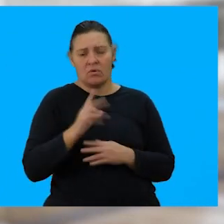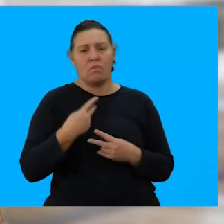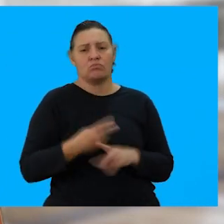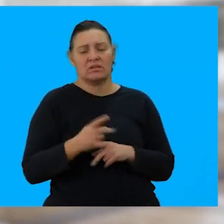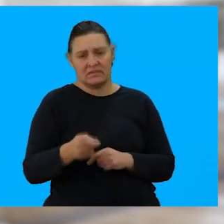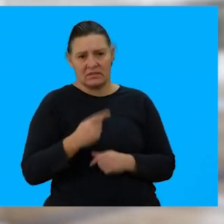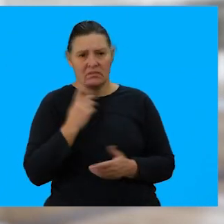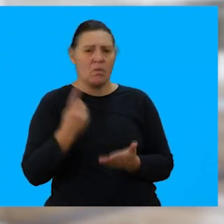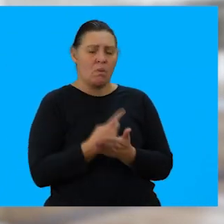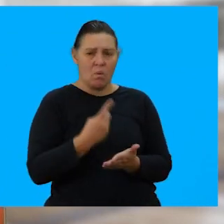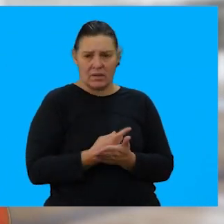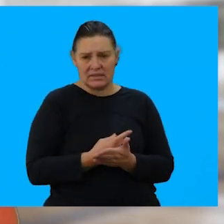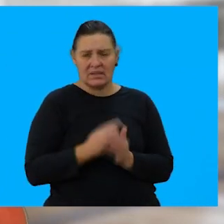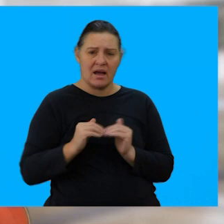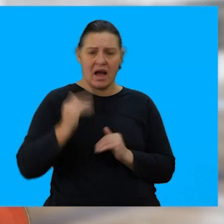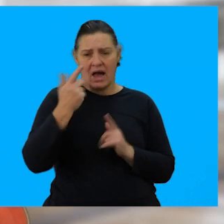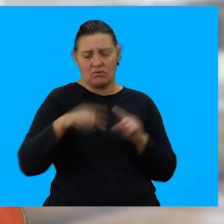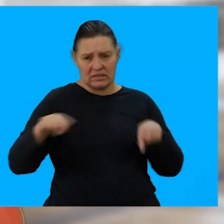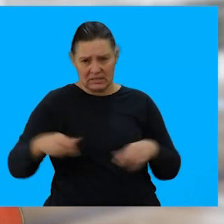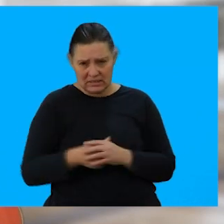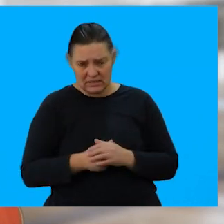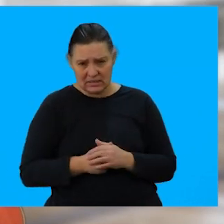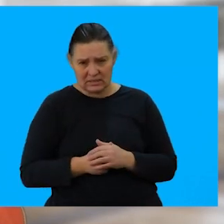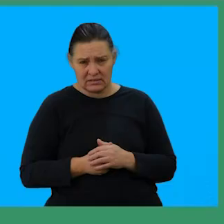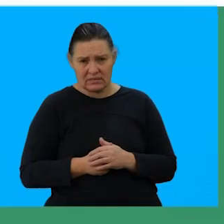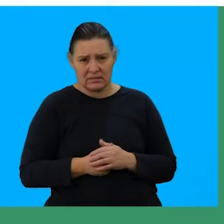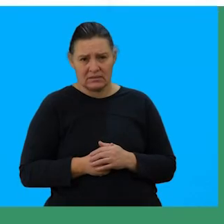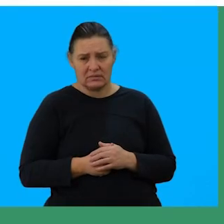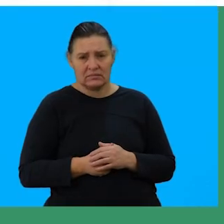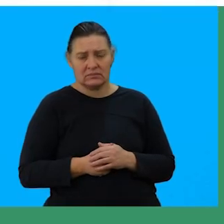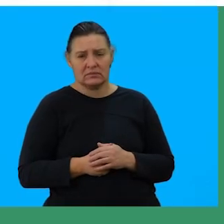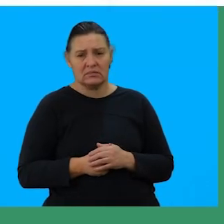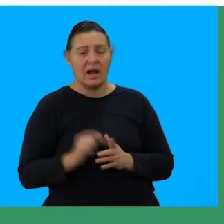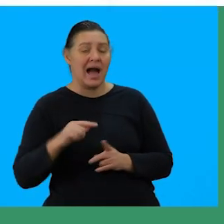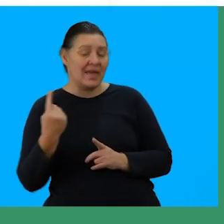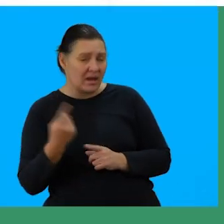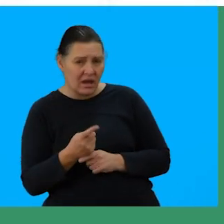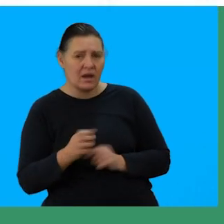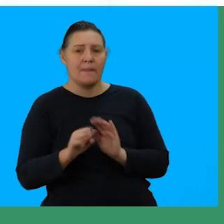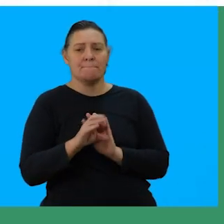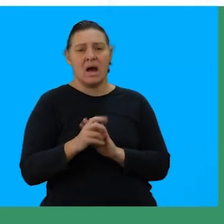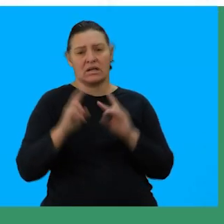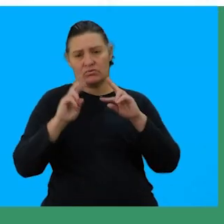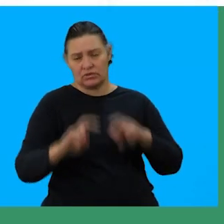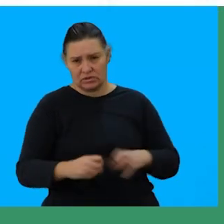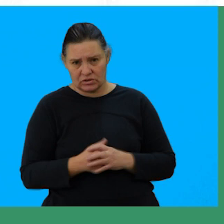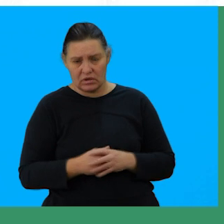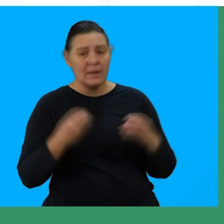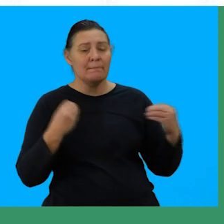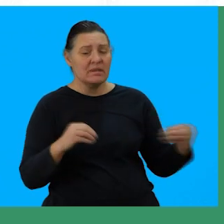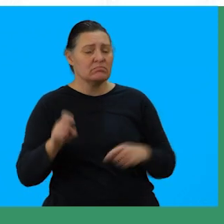that productivity is always at a high rate. Then another aspect is market